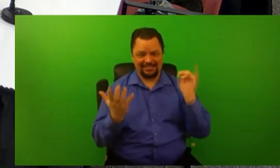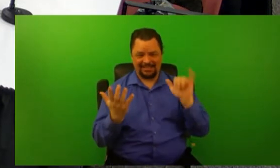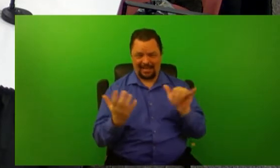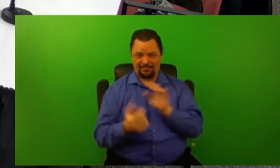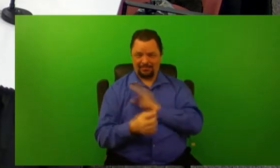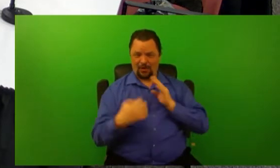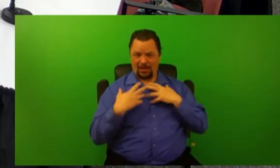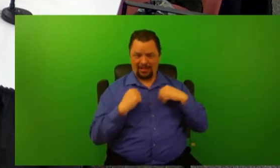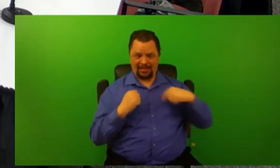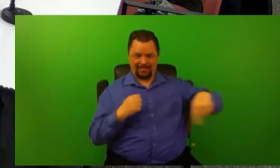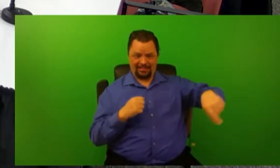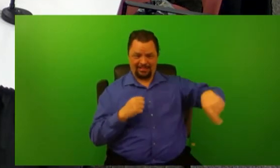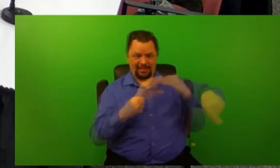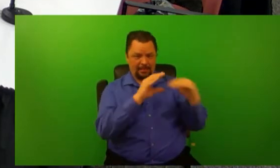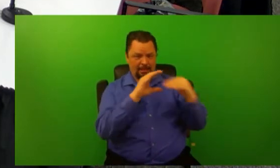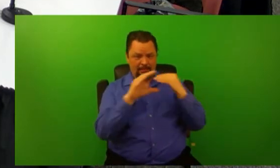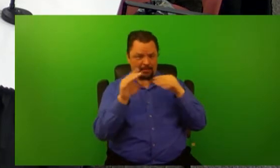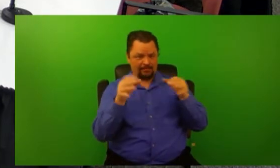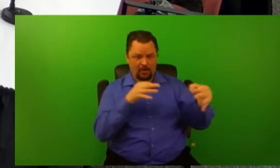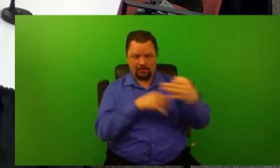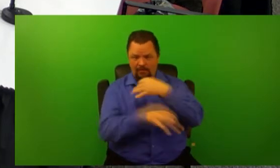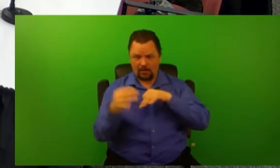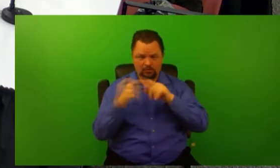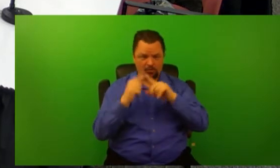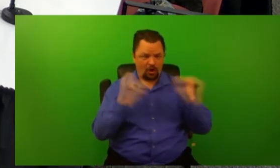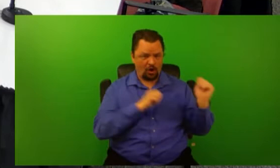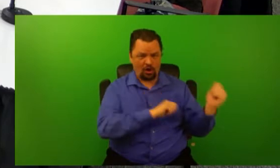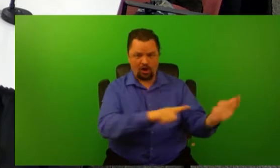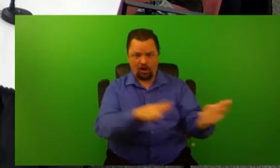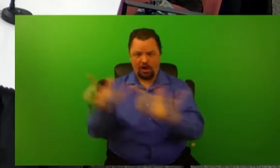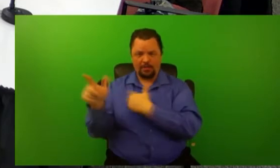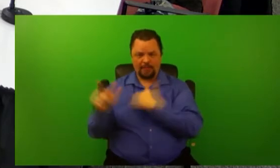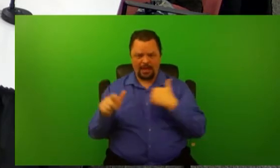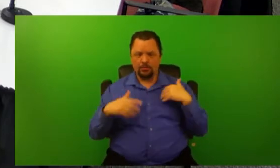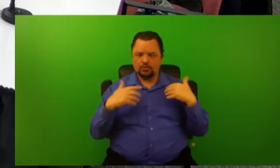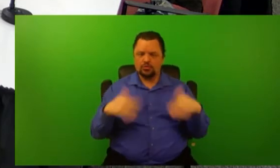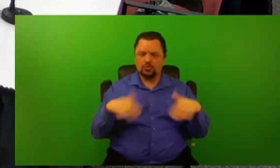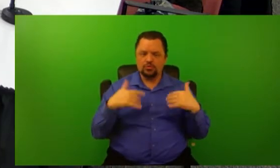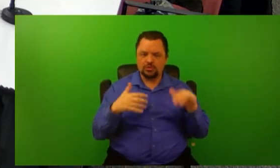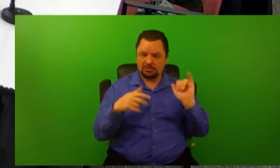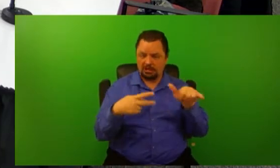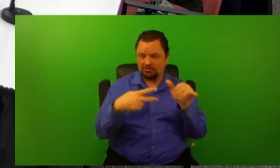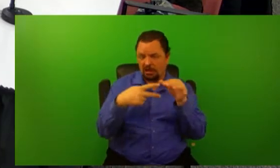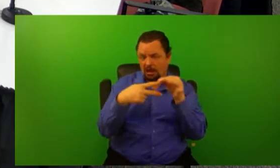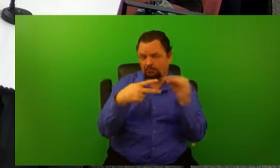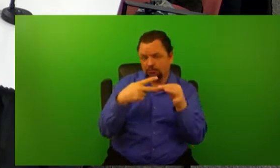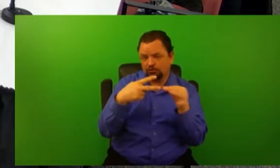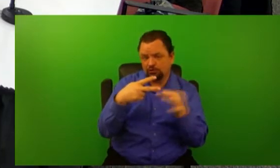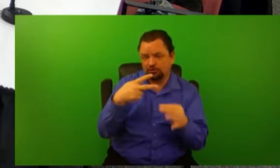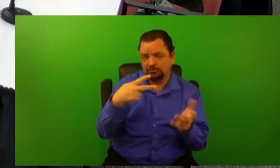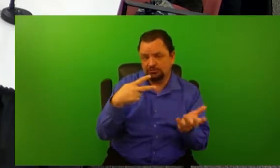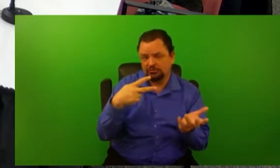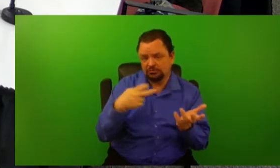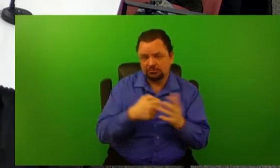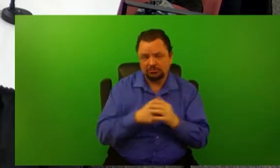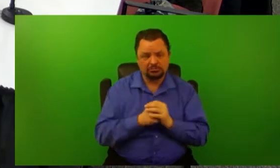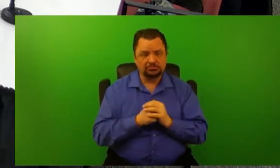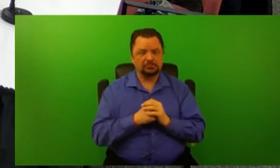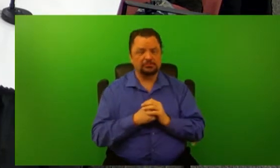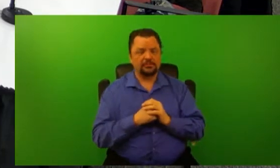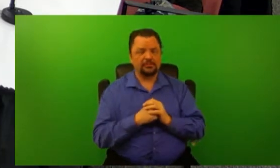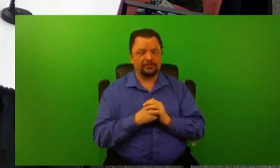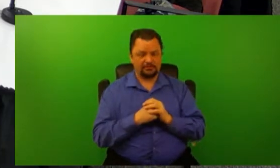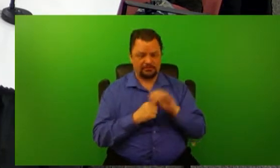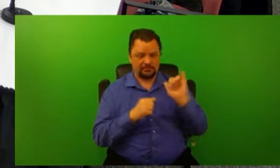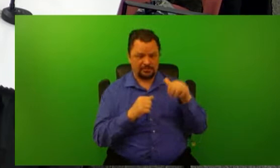as well for ease, that if this is an email that you're responding to and you want to let other board